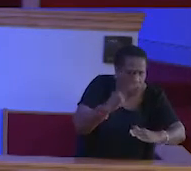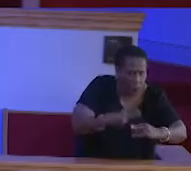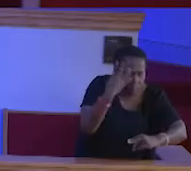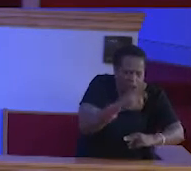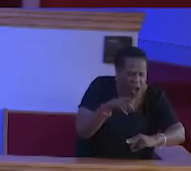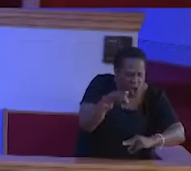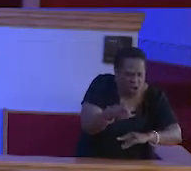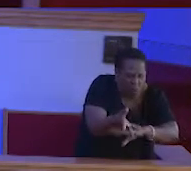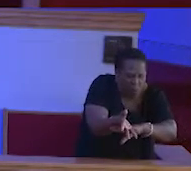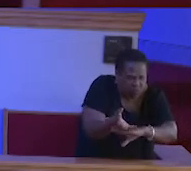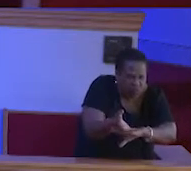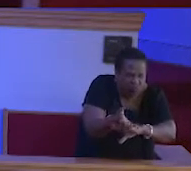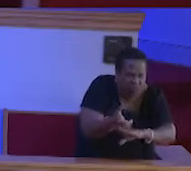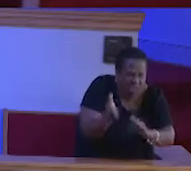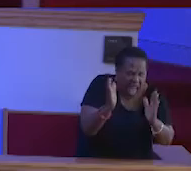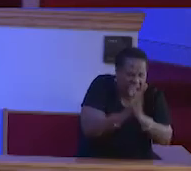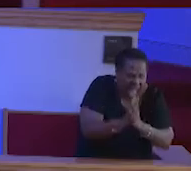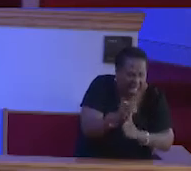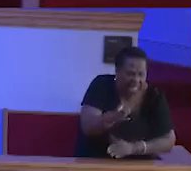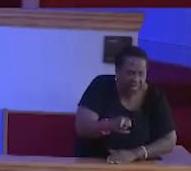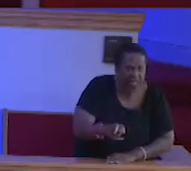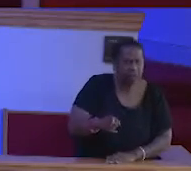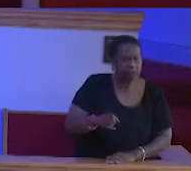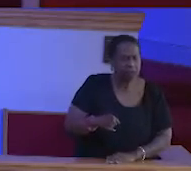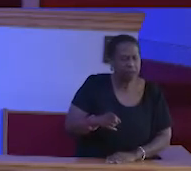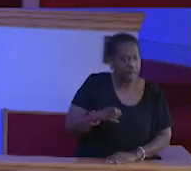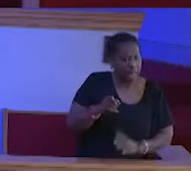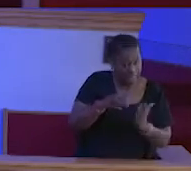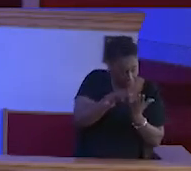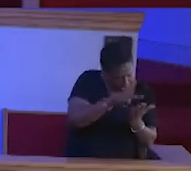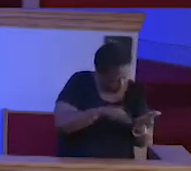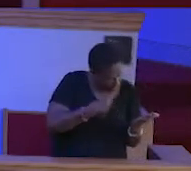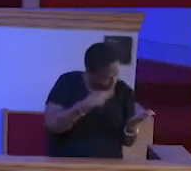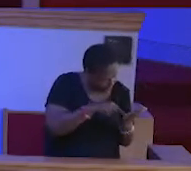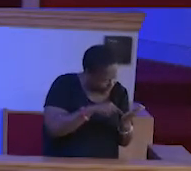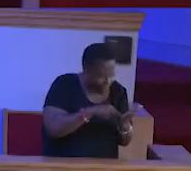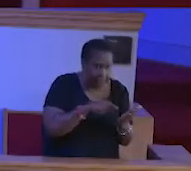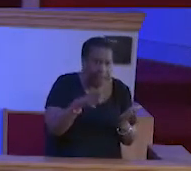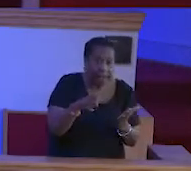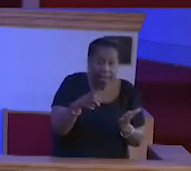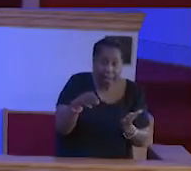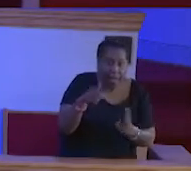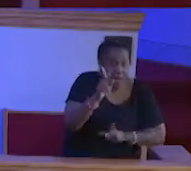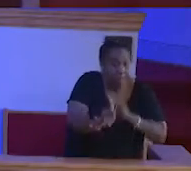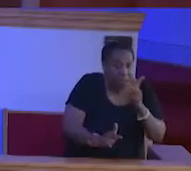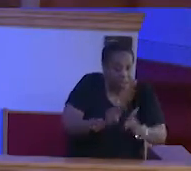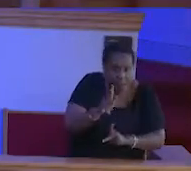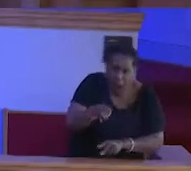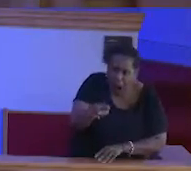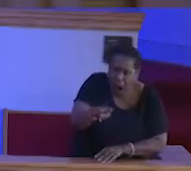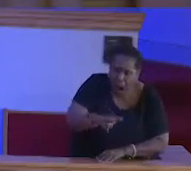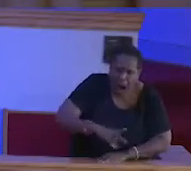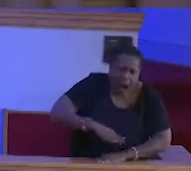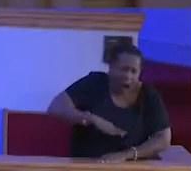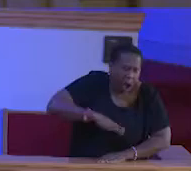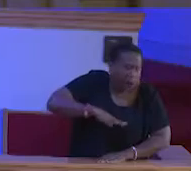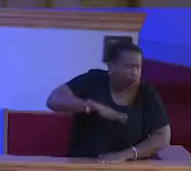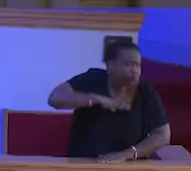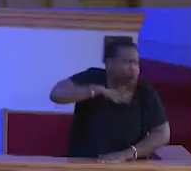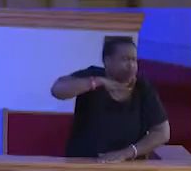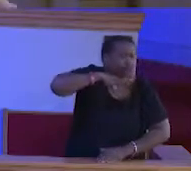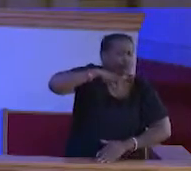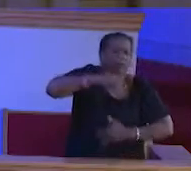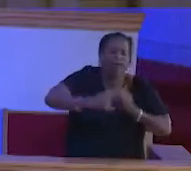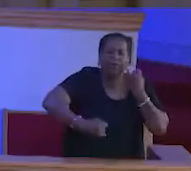ask of alms. And then the Bible says, and they were filled with